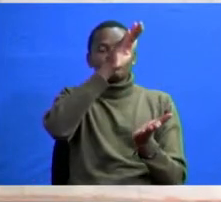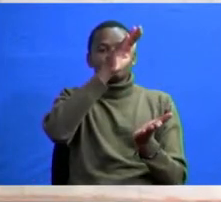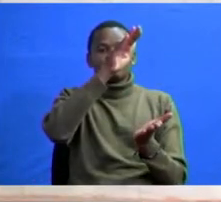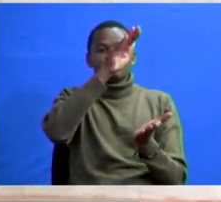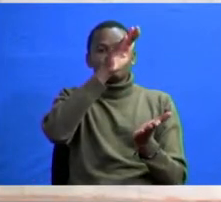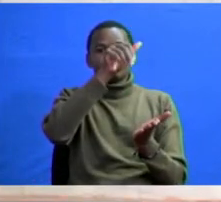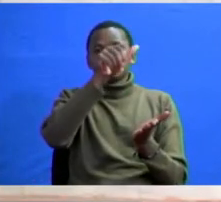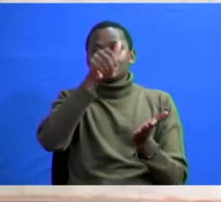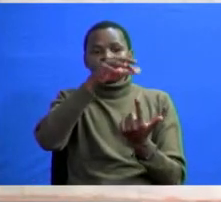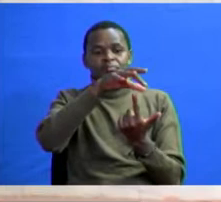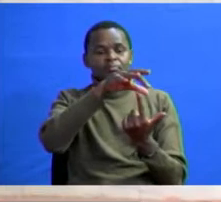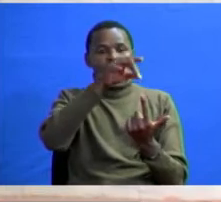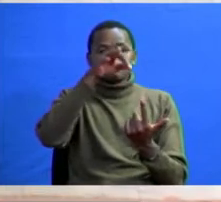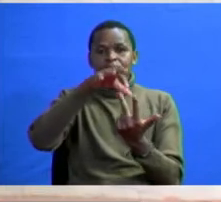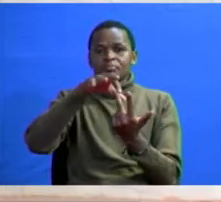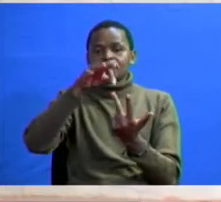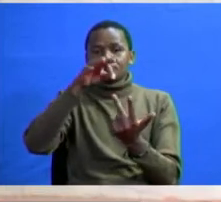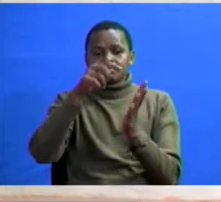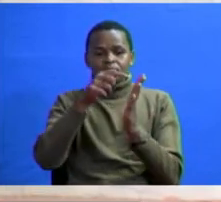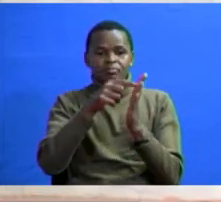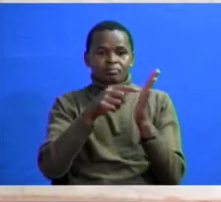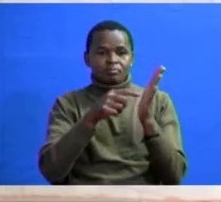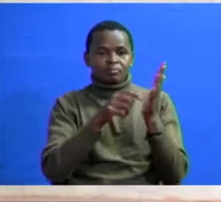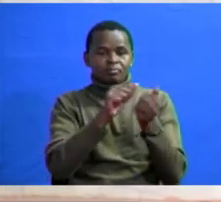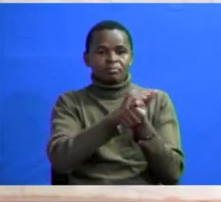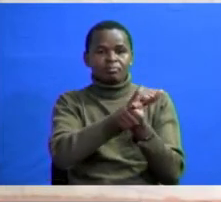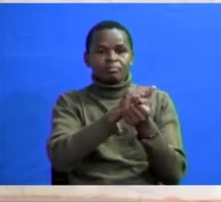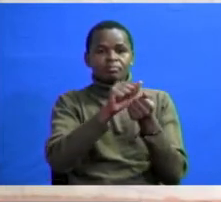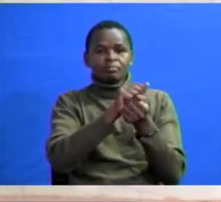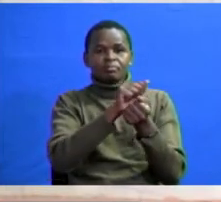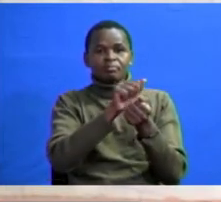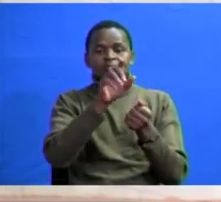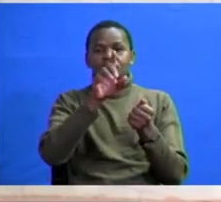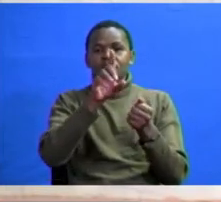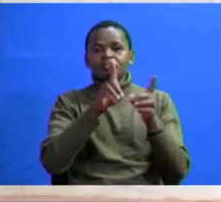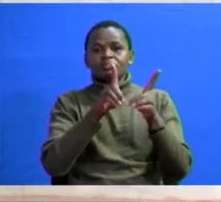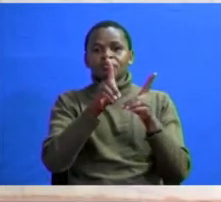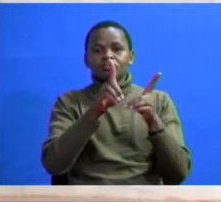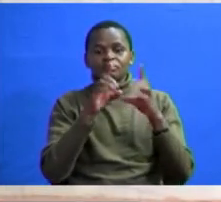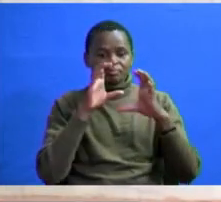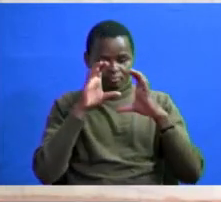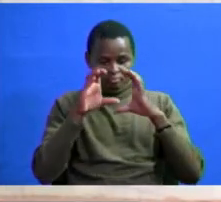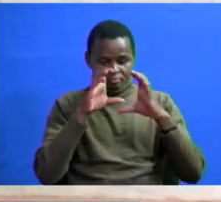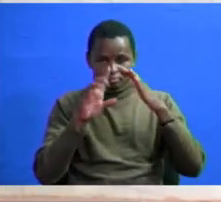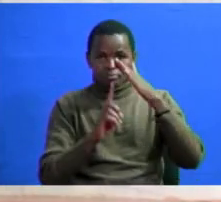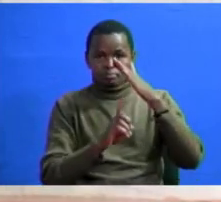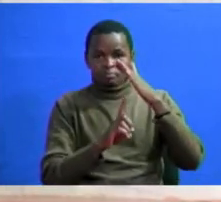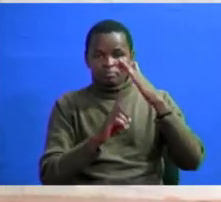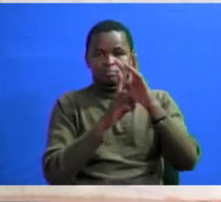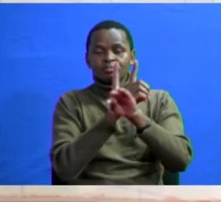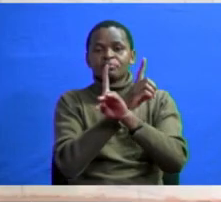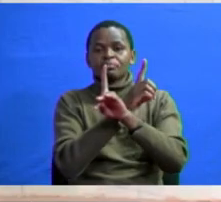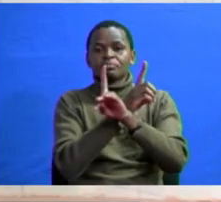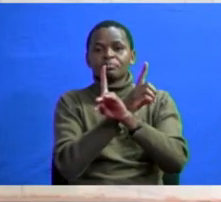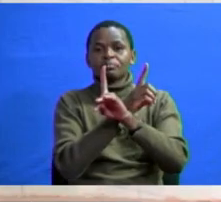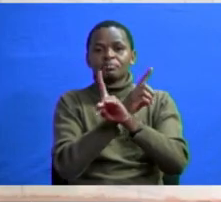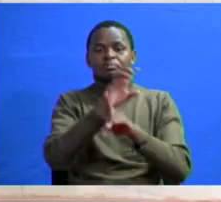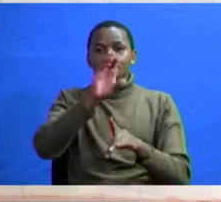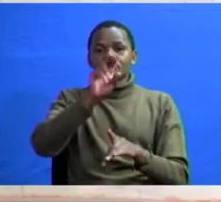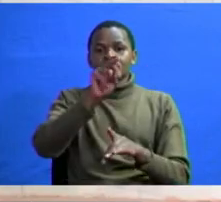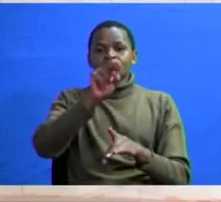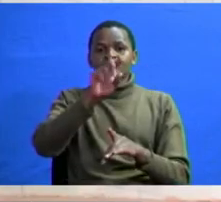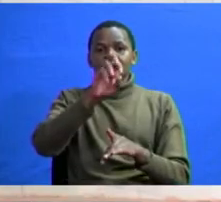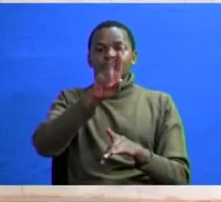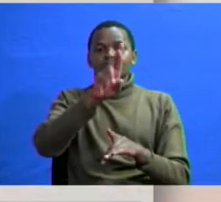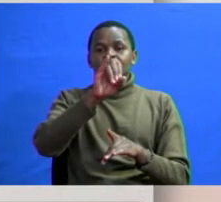and appointments. In a statement issued on Friday by the Director of Public Communications in the Ministry of Defense, Bogita Ongeri, he